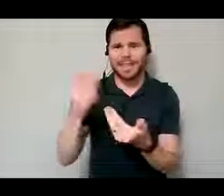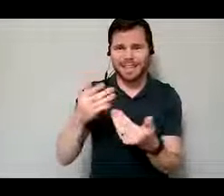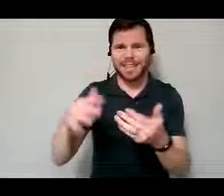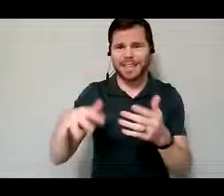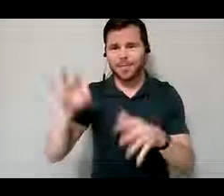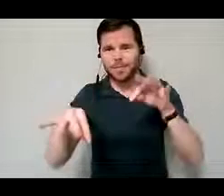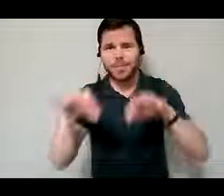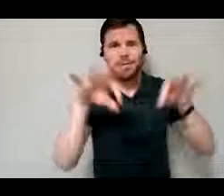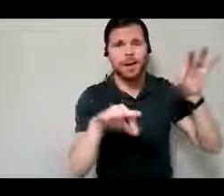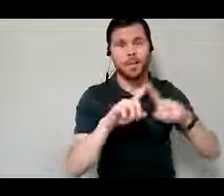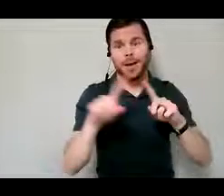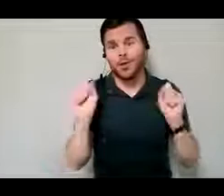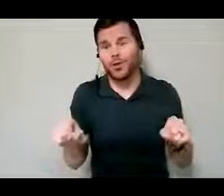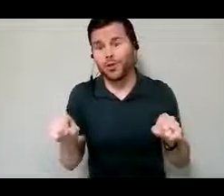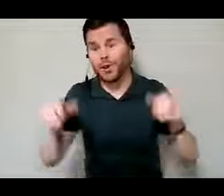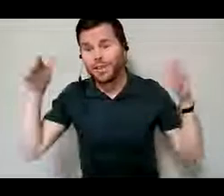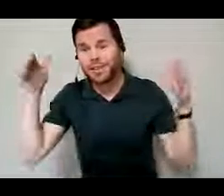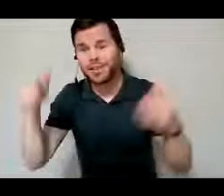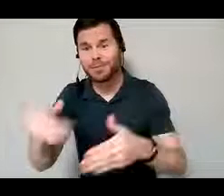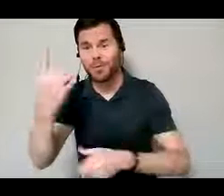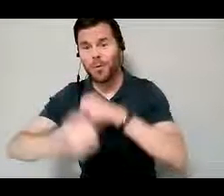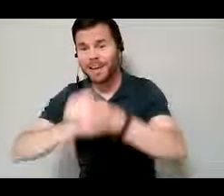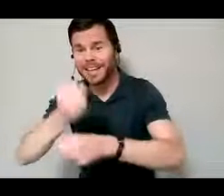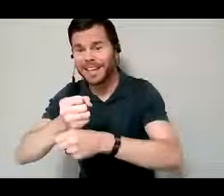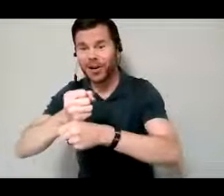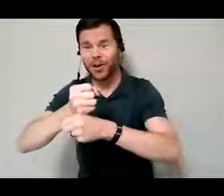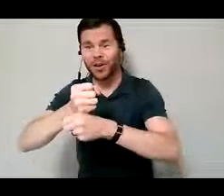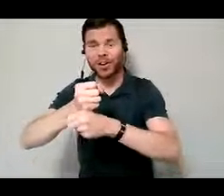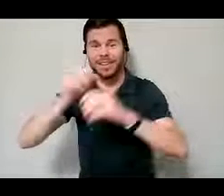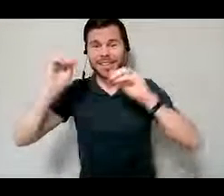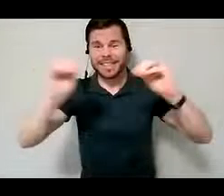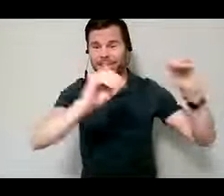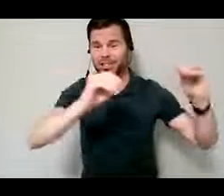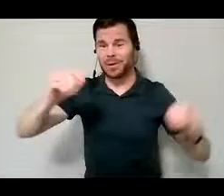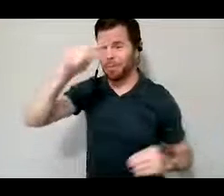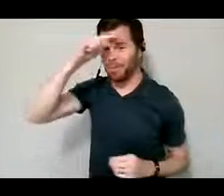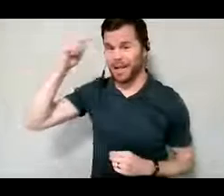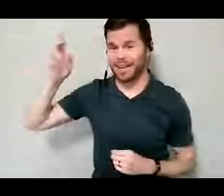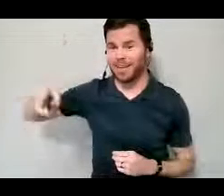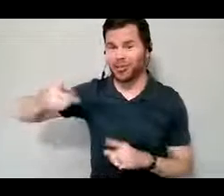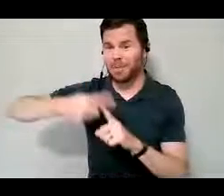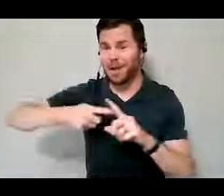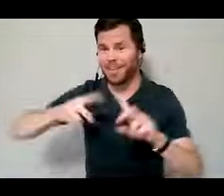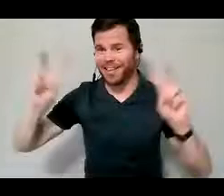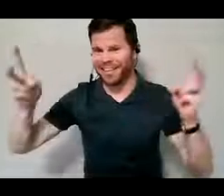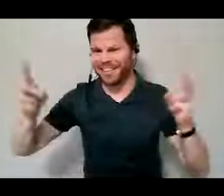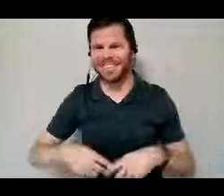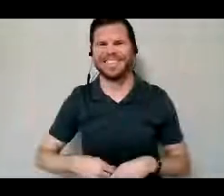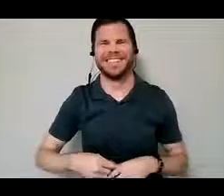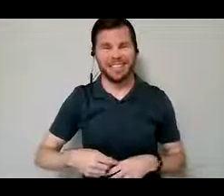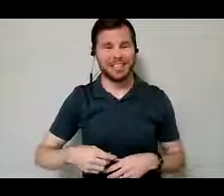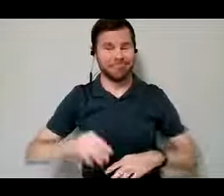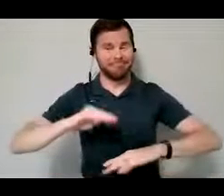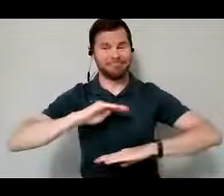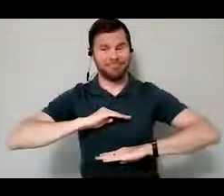whole year doing Black History Month. So I hope that's good. If there's any questions, now would be a